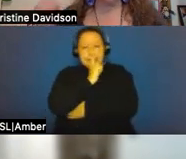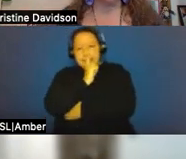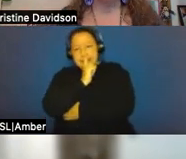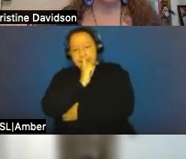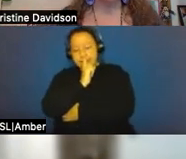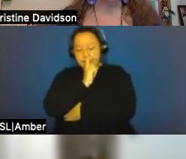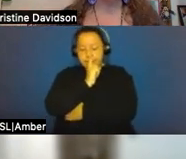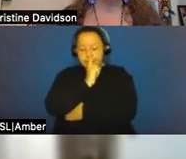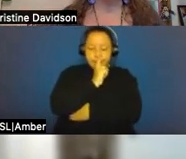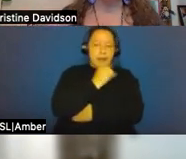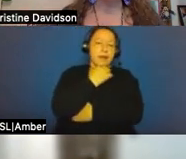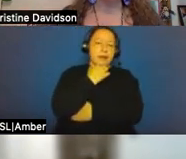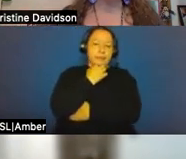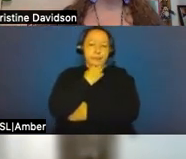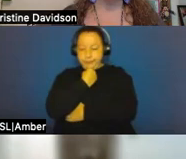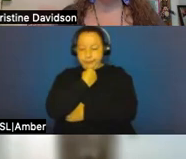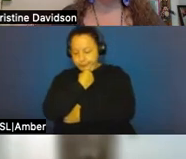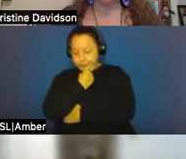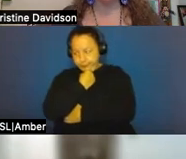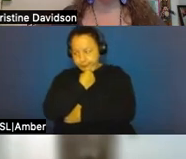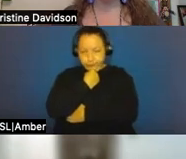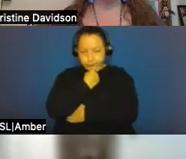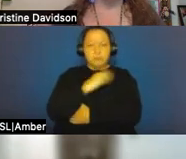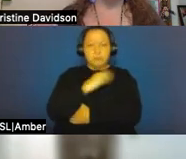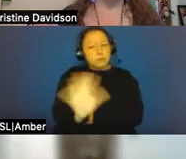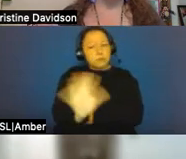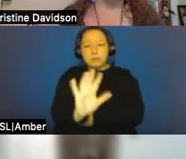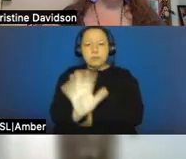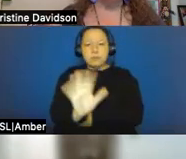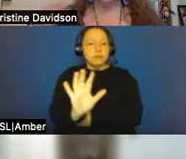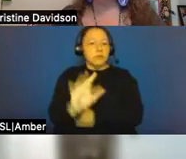Conversations about sexual violence or racism or oppression,